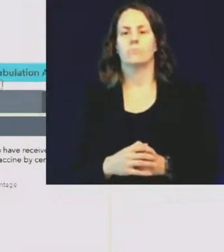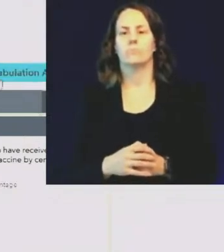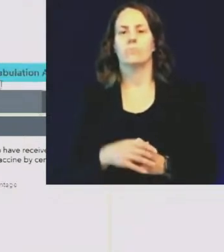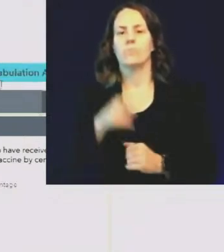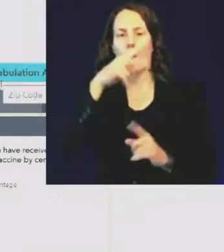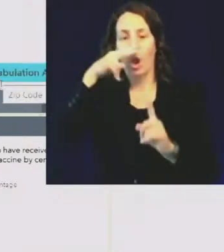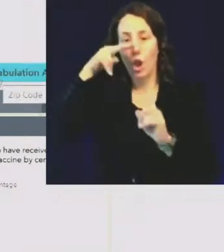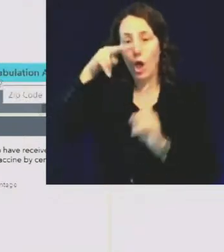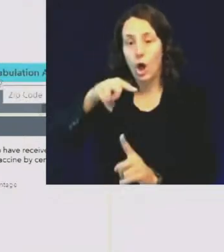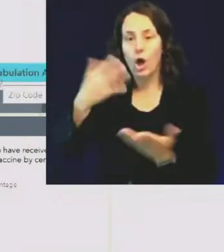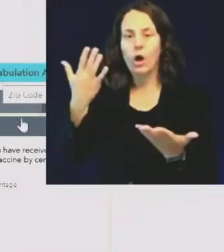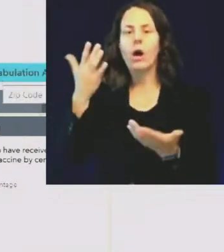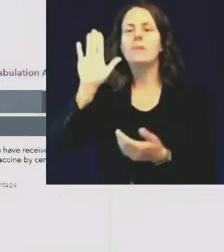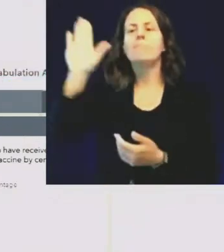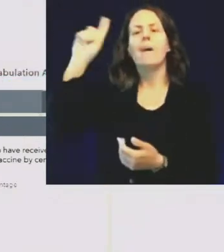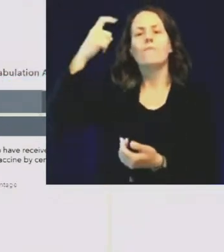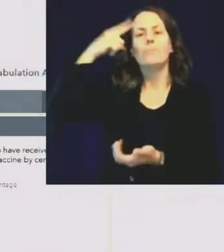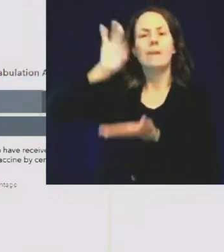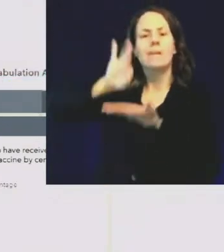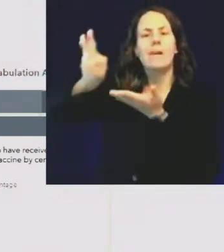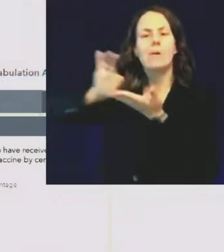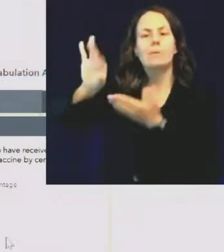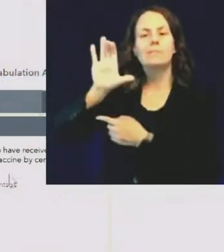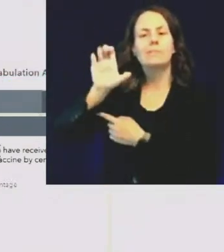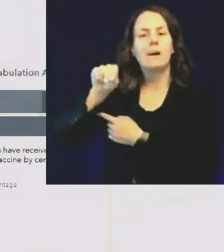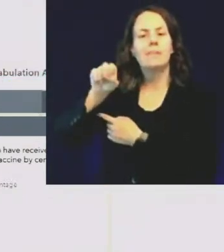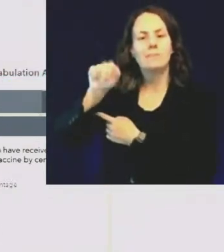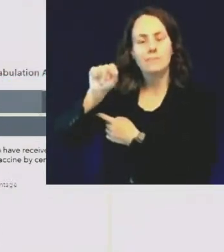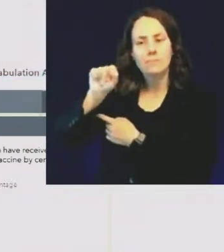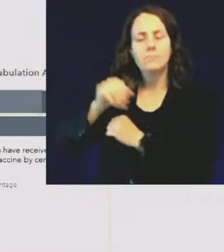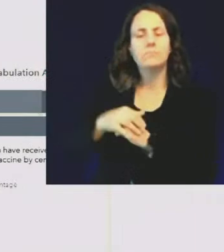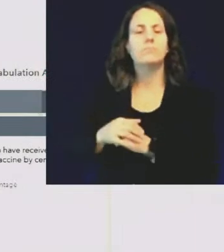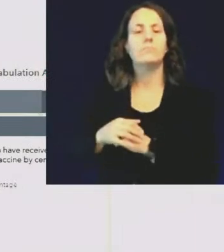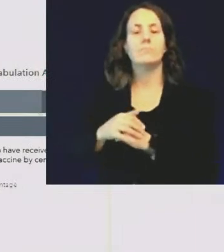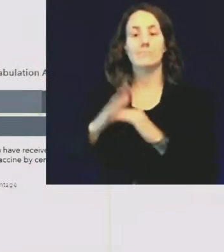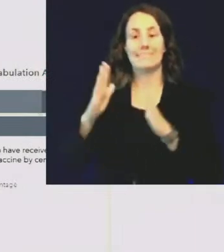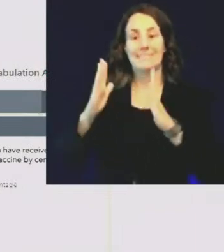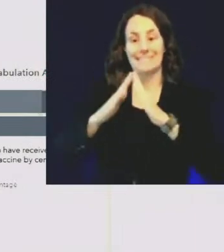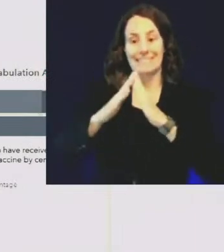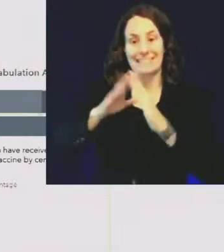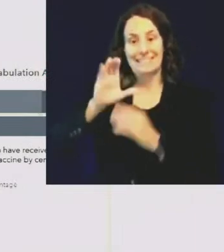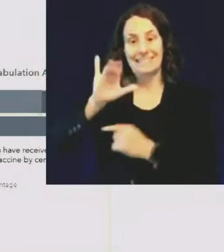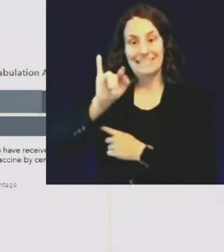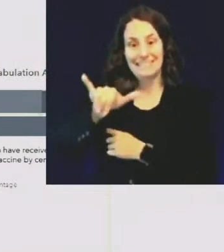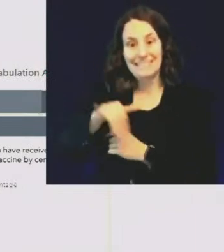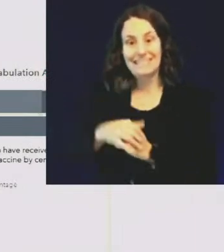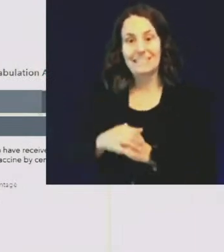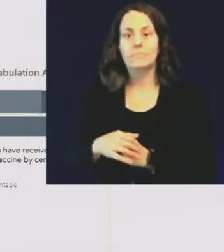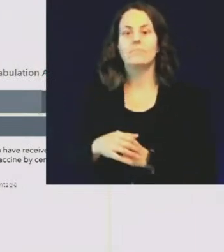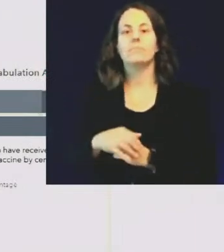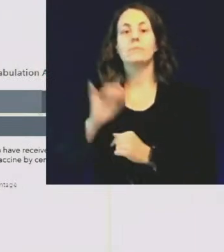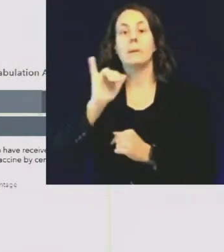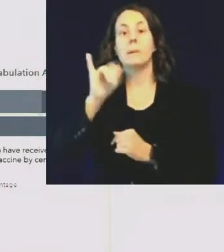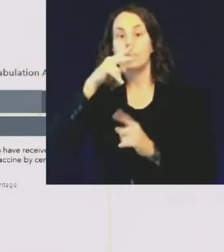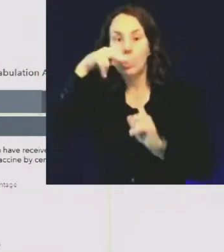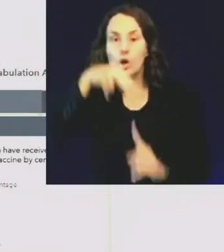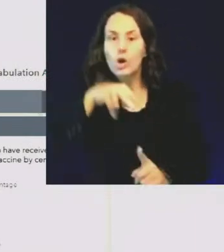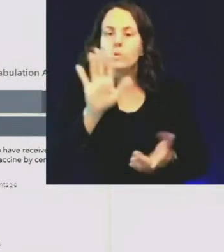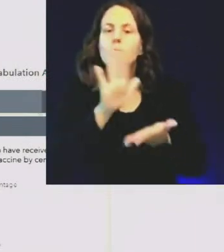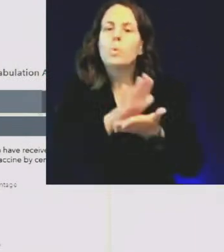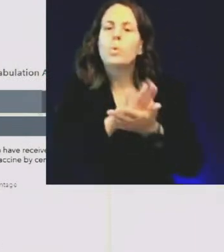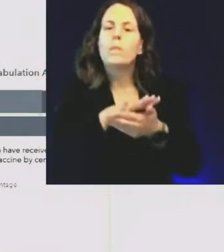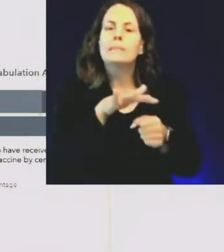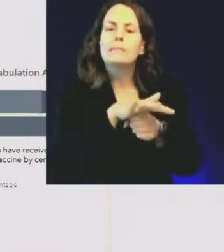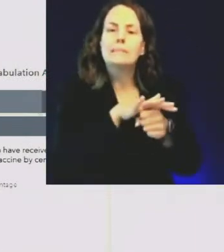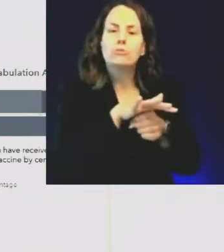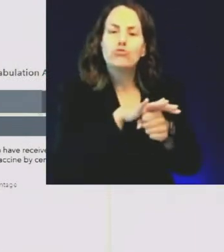zip code. As you can see from the legend, the darker the color purple, the higher the